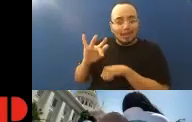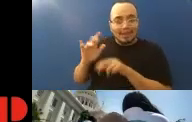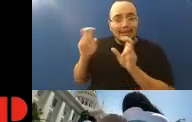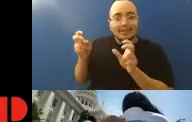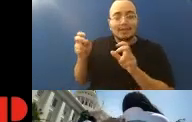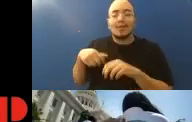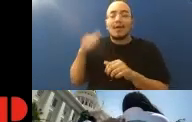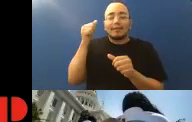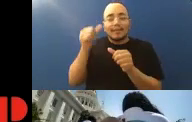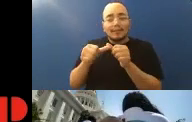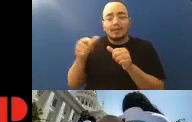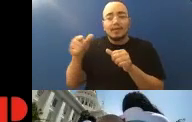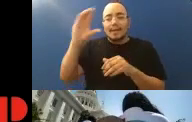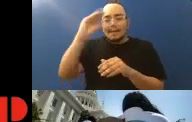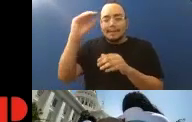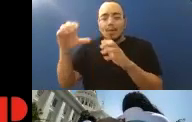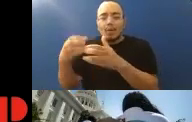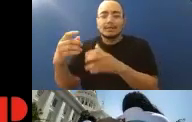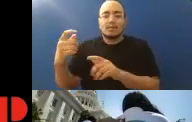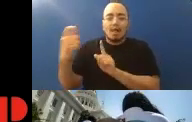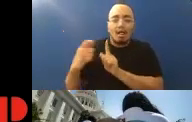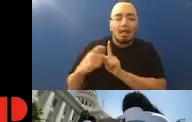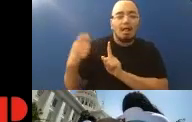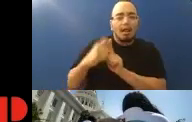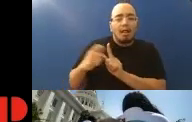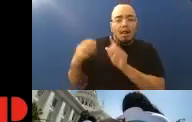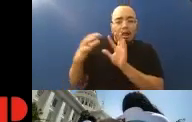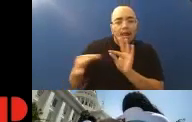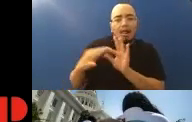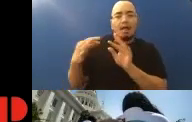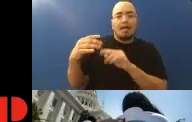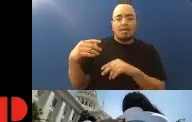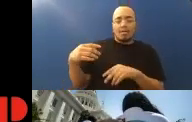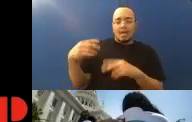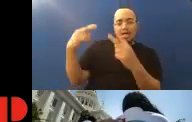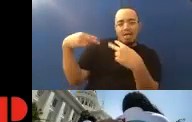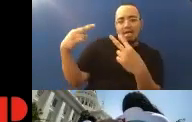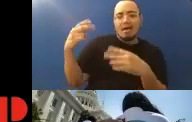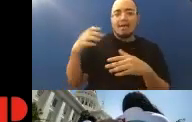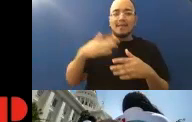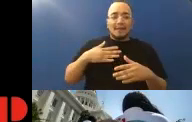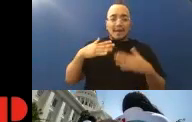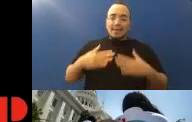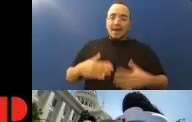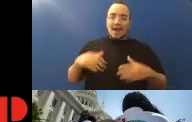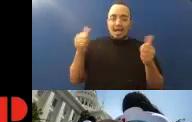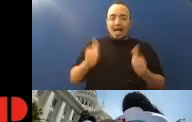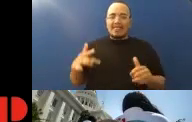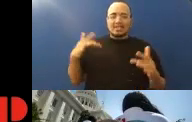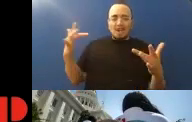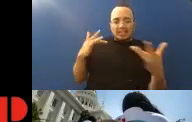me. They started like saying comments about my figure, started like touching me, and this would go on